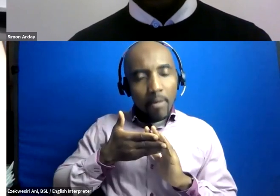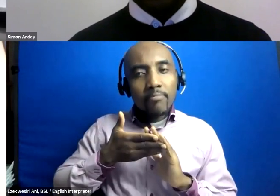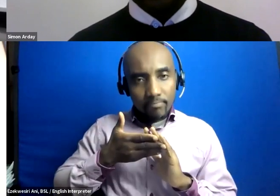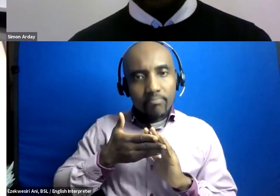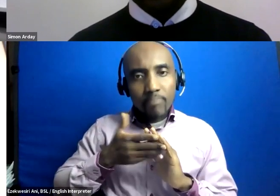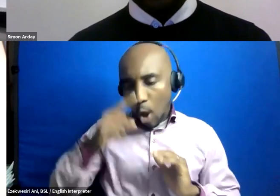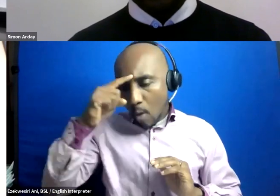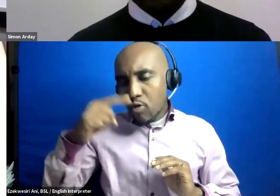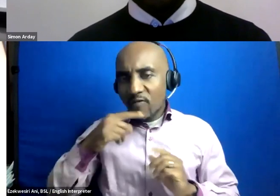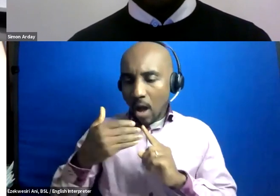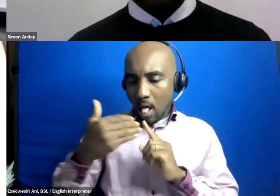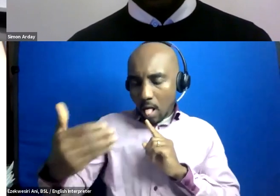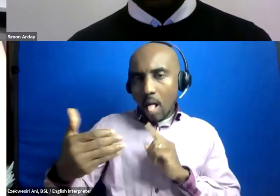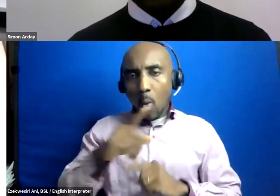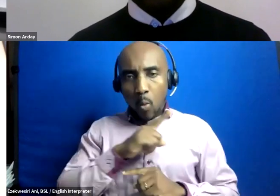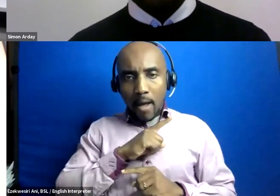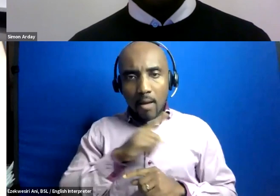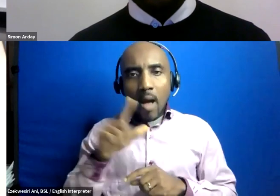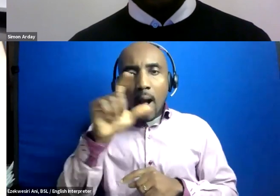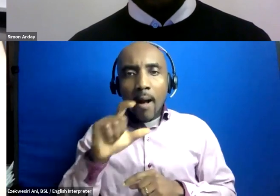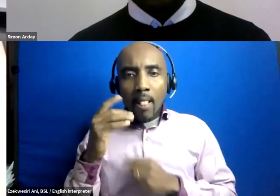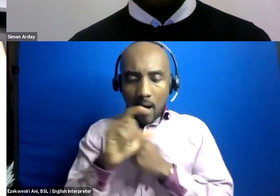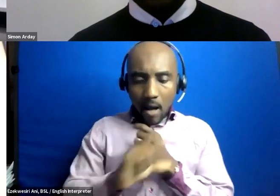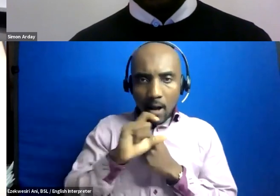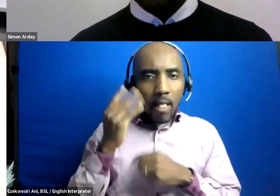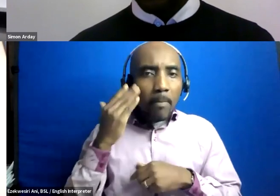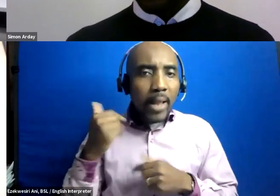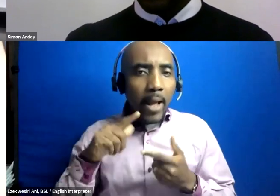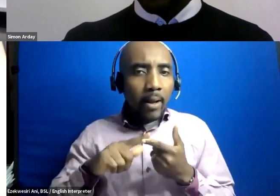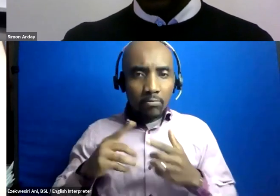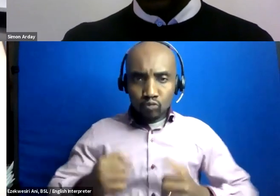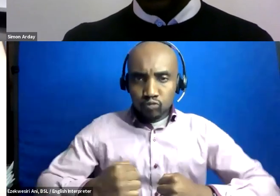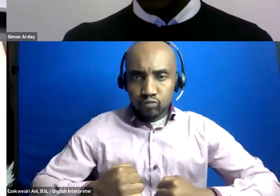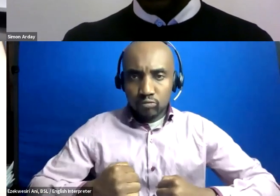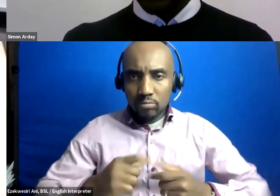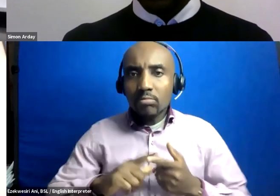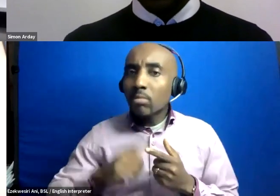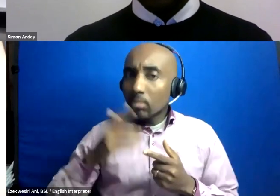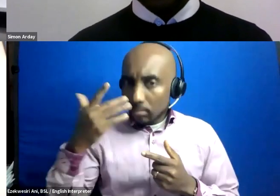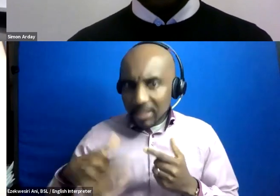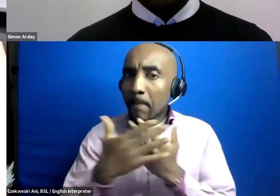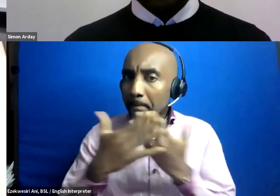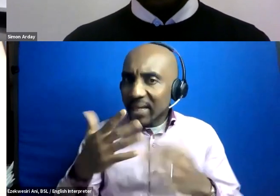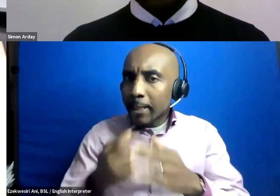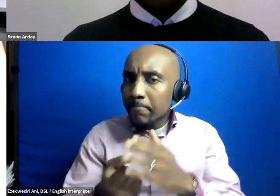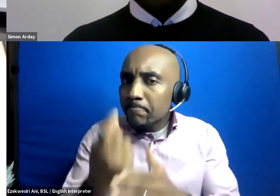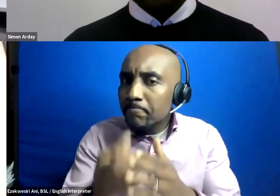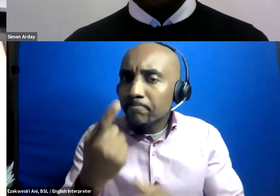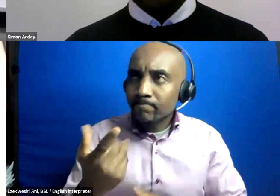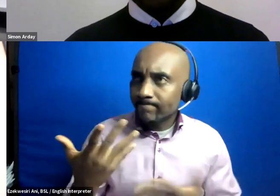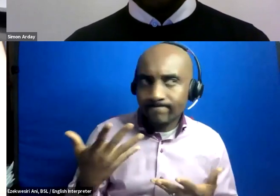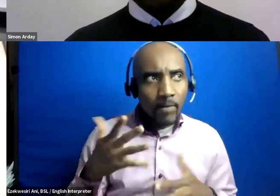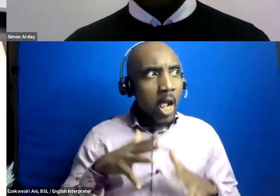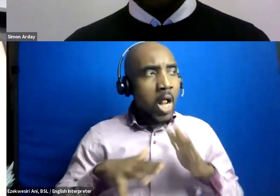due to my colour, due to my size. I made many attempts at a time of need where I